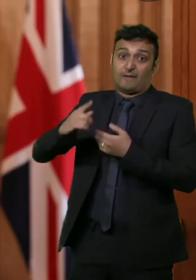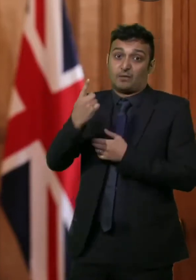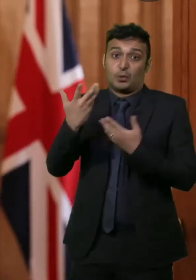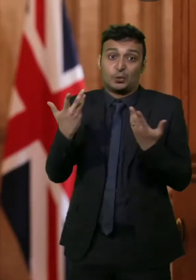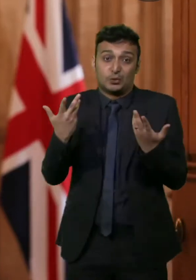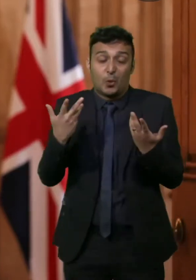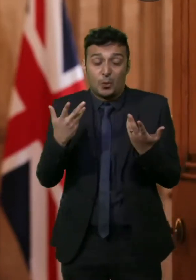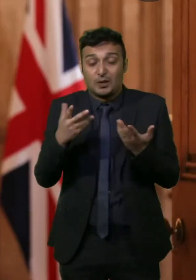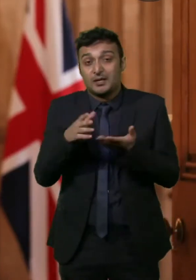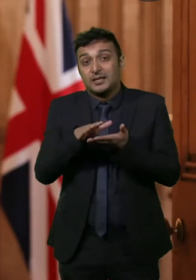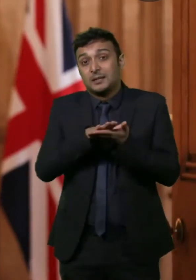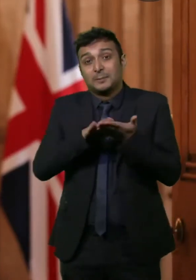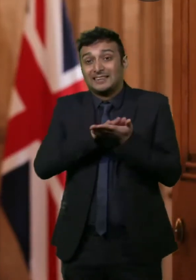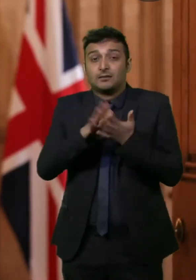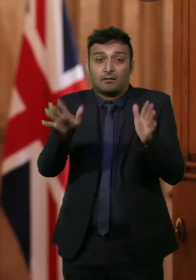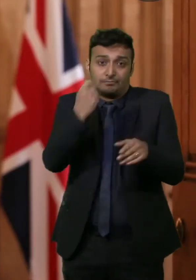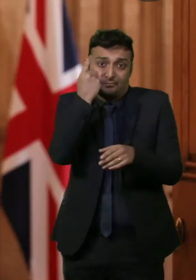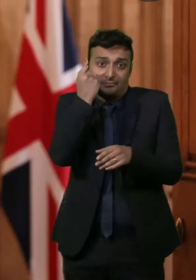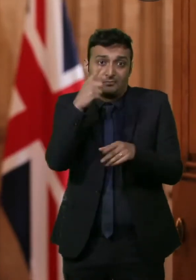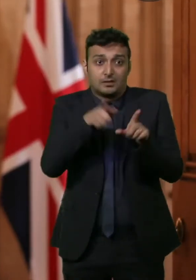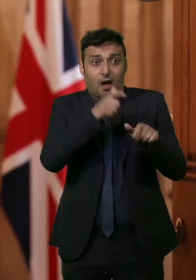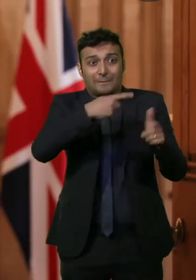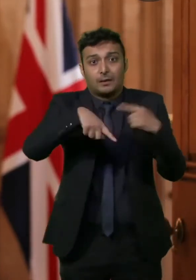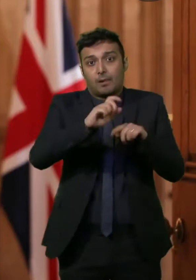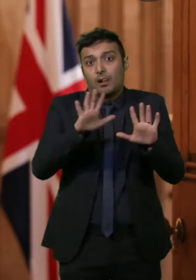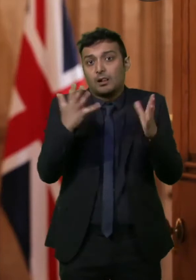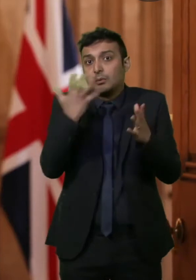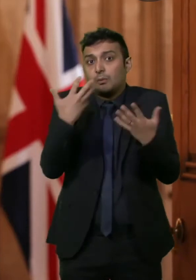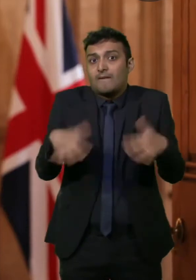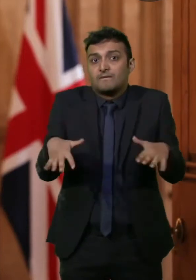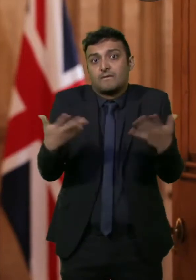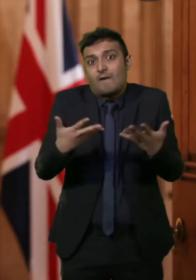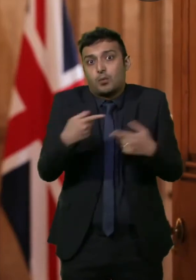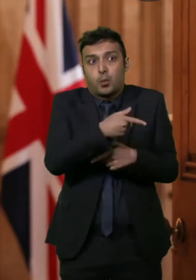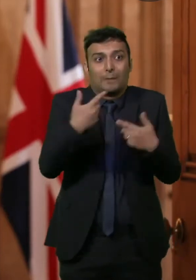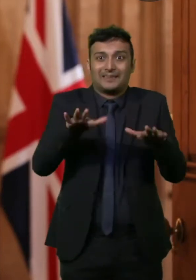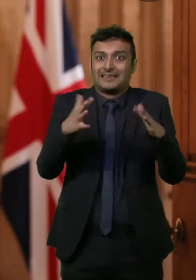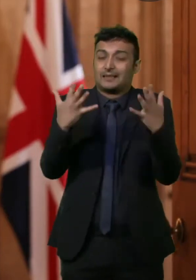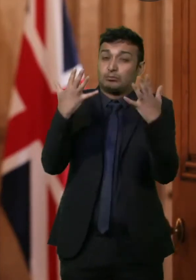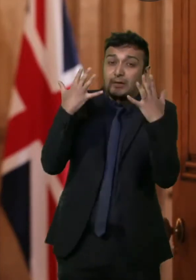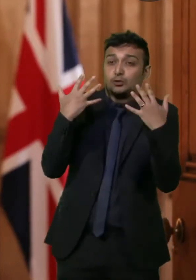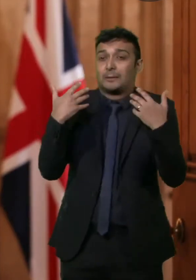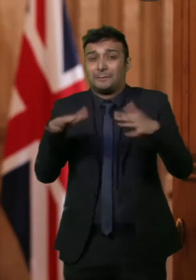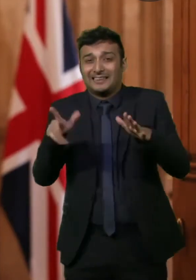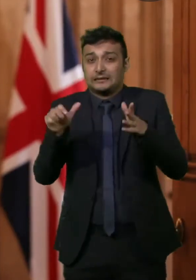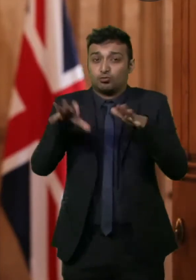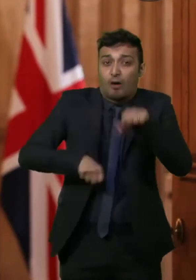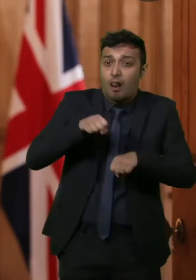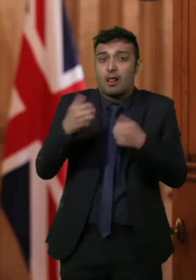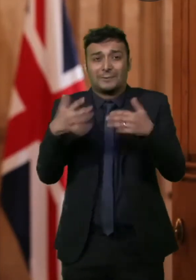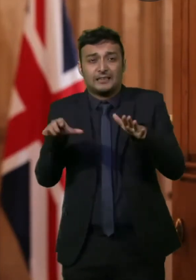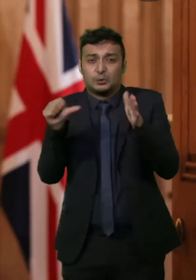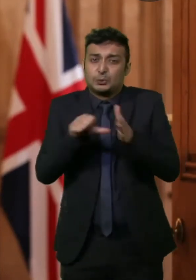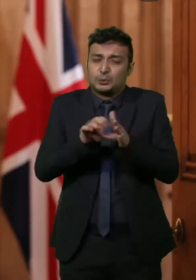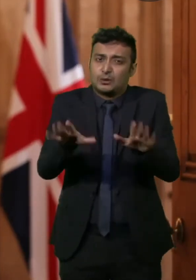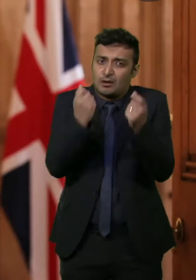pressure young people have been under. I do understand how tough it has been, obviously, particularly for university